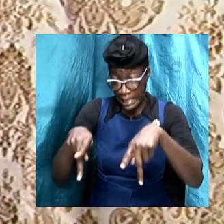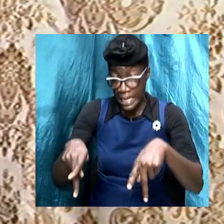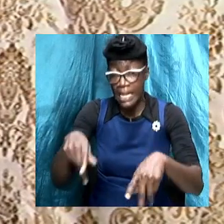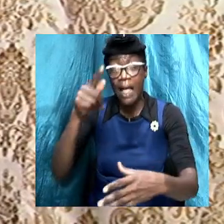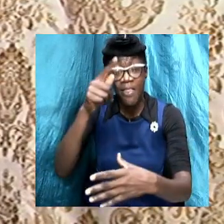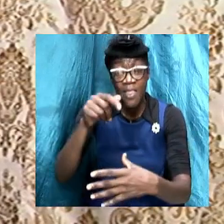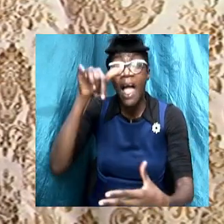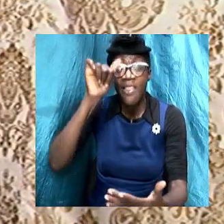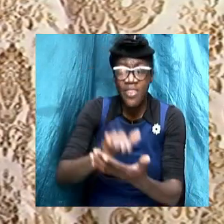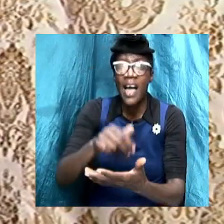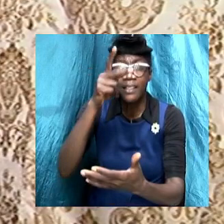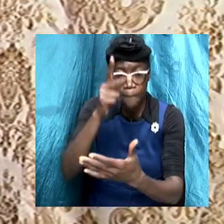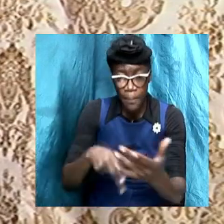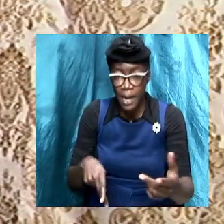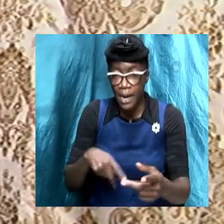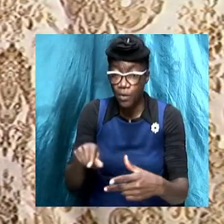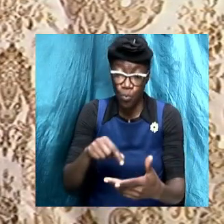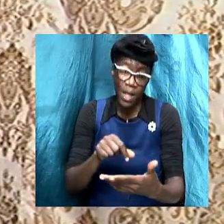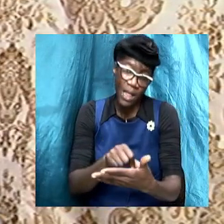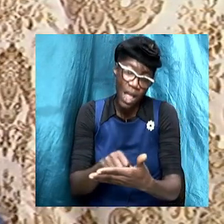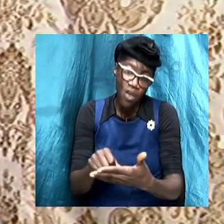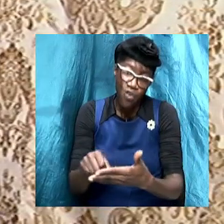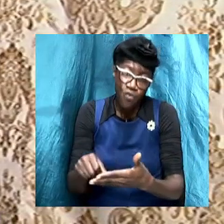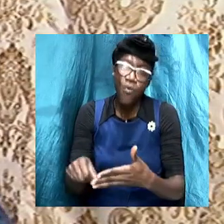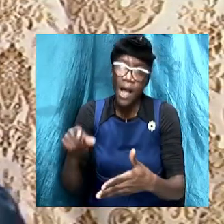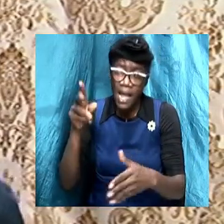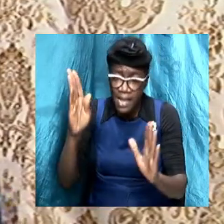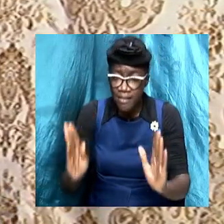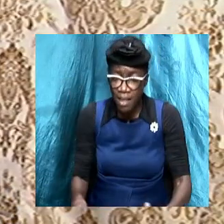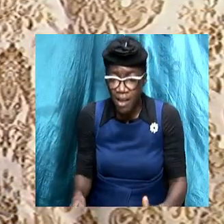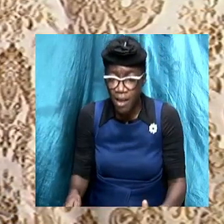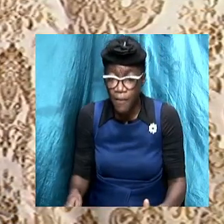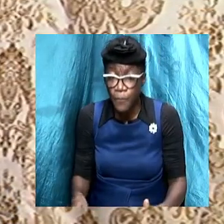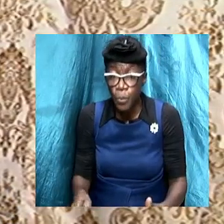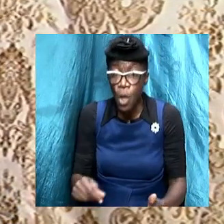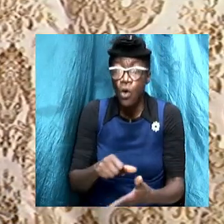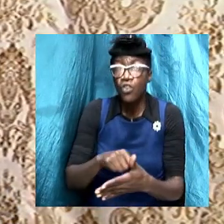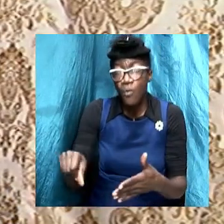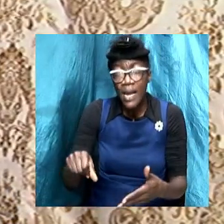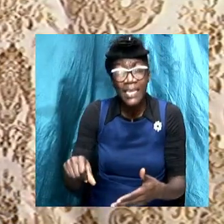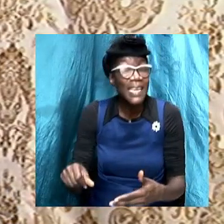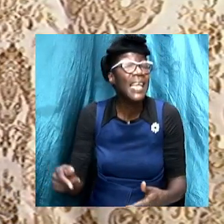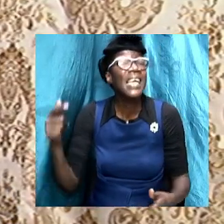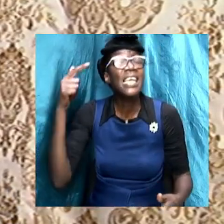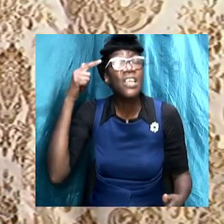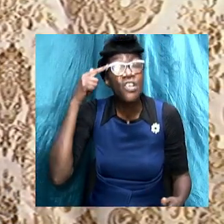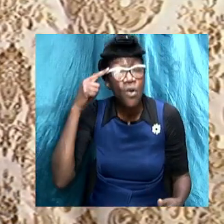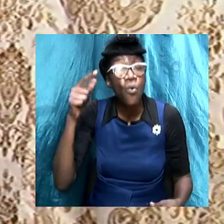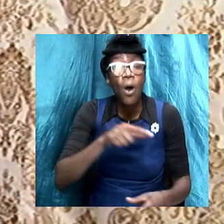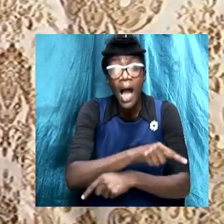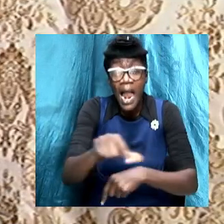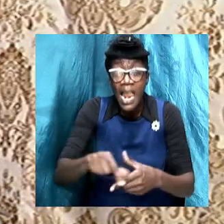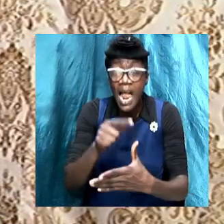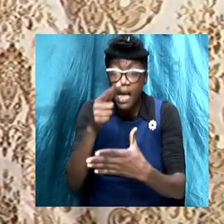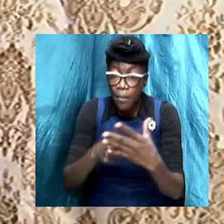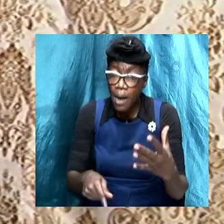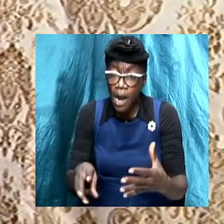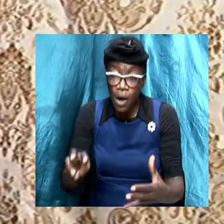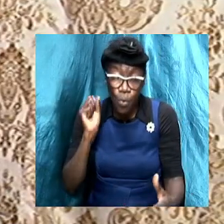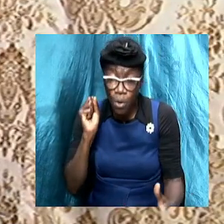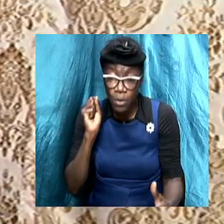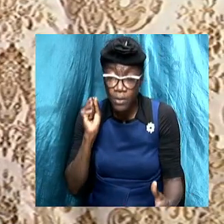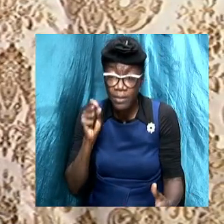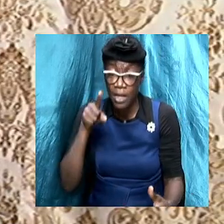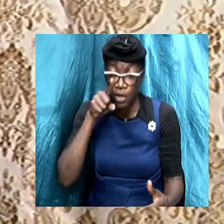boundary. So when the writer of Proverbs was writing, he was writing based on the concept of what they knew a landmark was. So in other